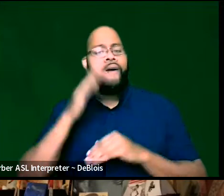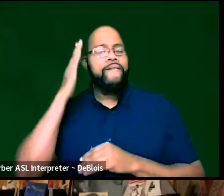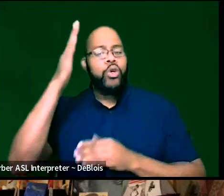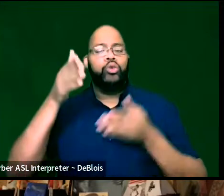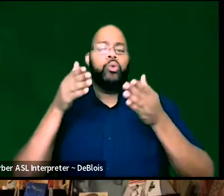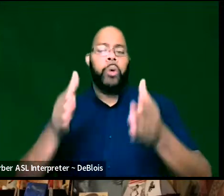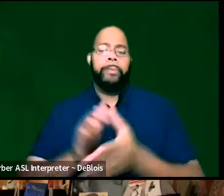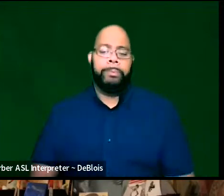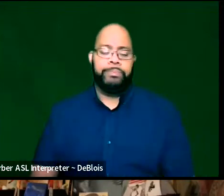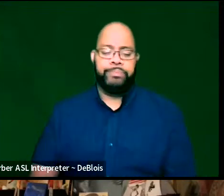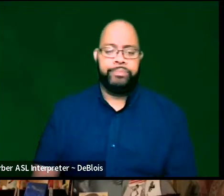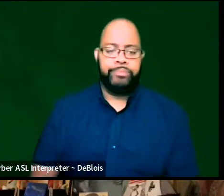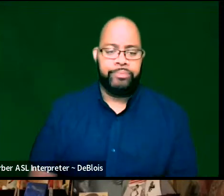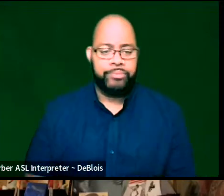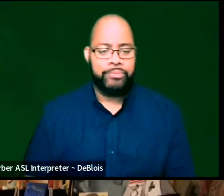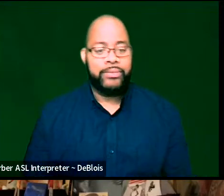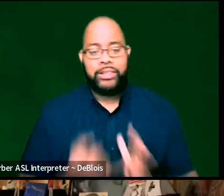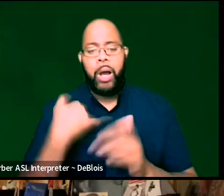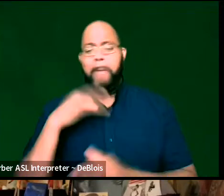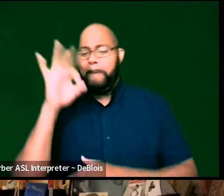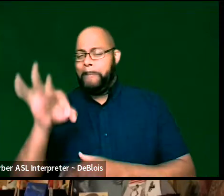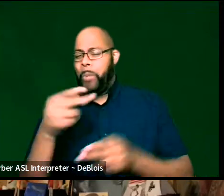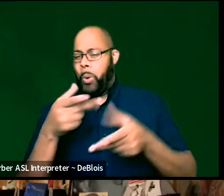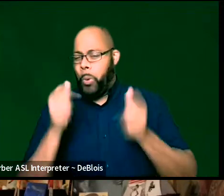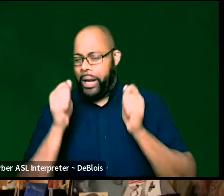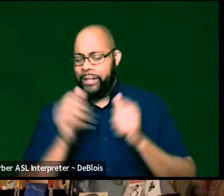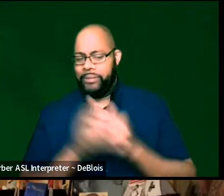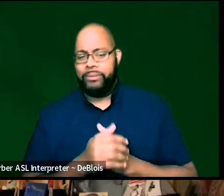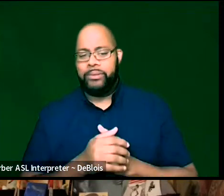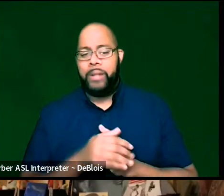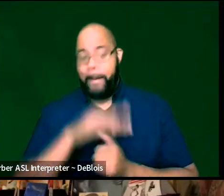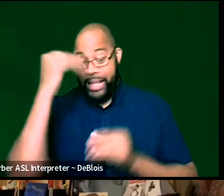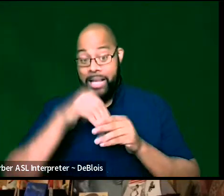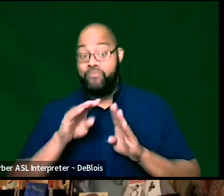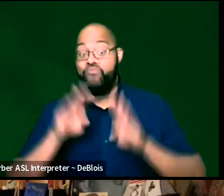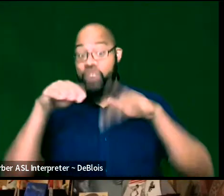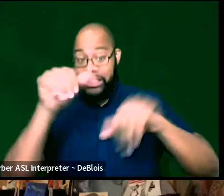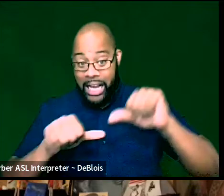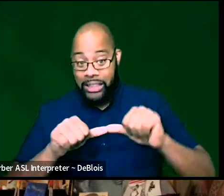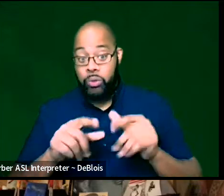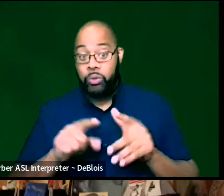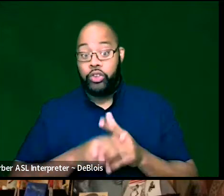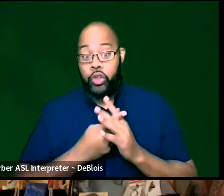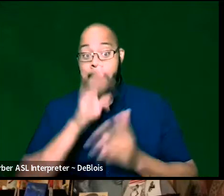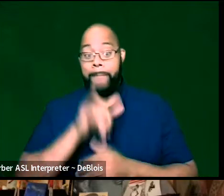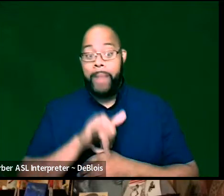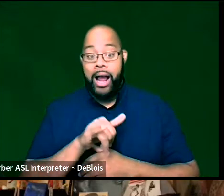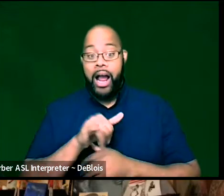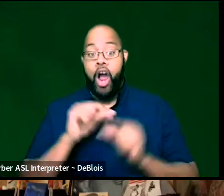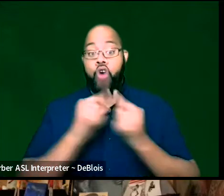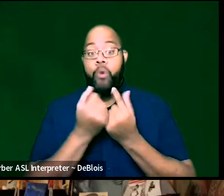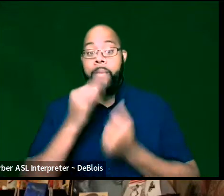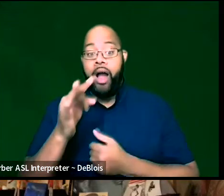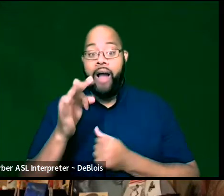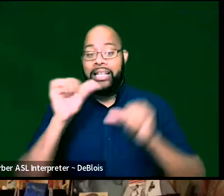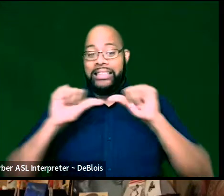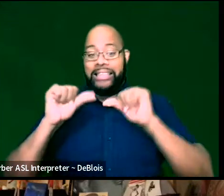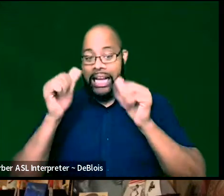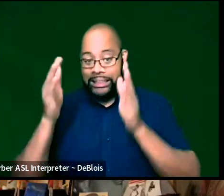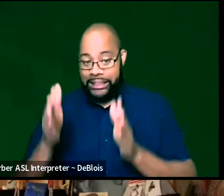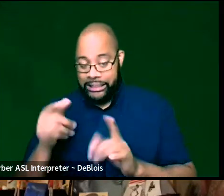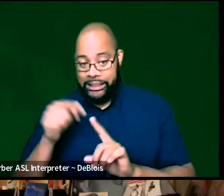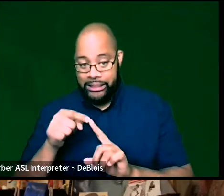direction. I'm just going to interject very quickly. Mhm. Black and Marine Science was started by a group of